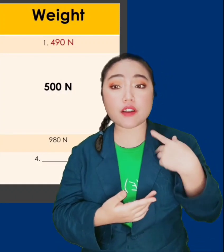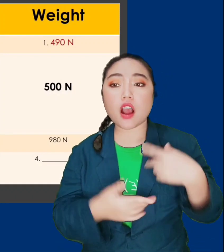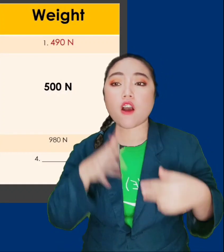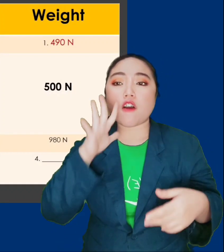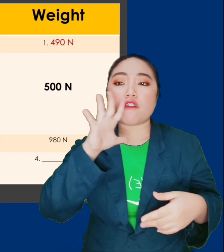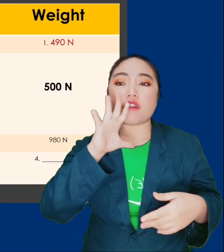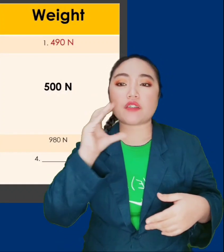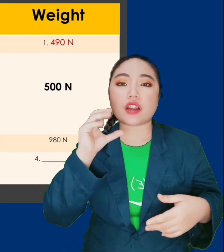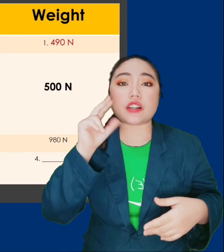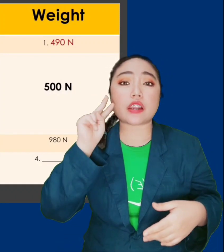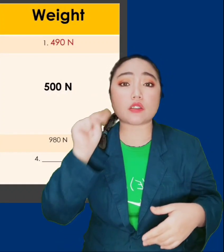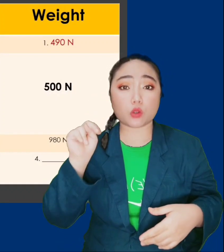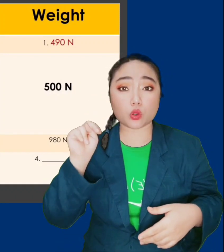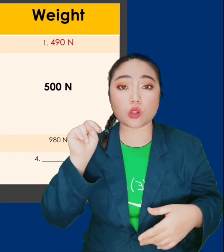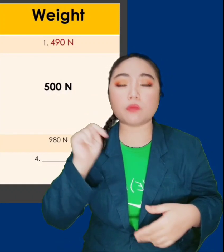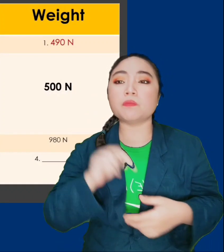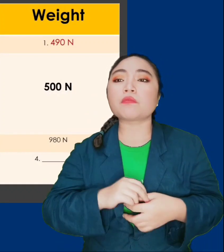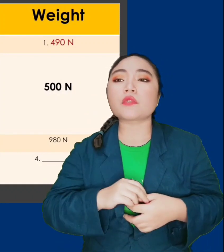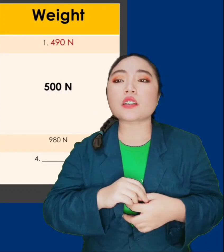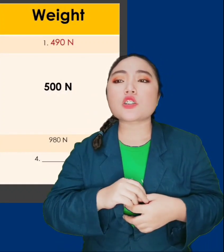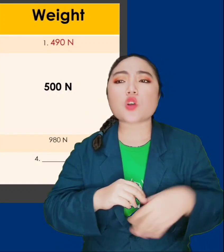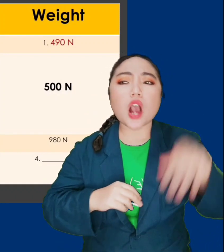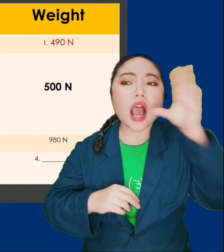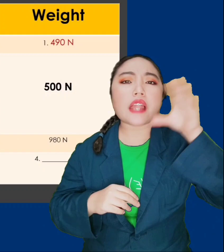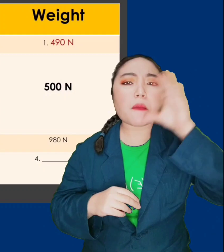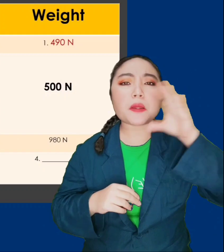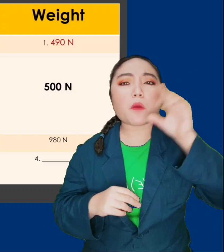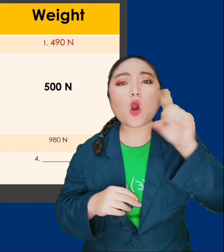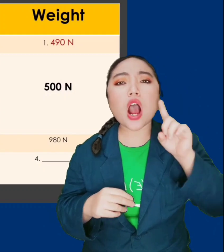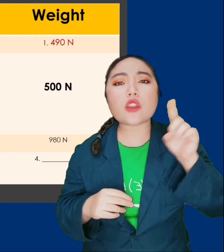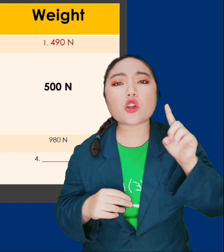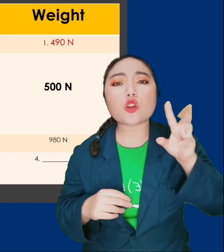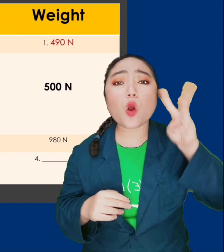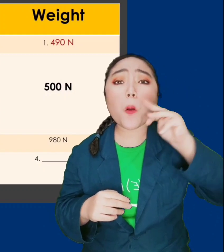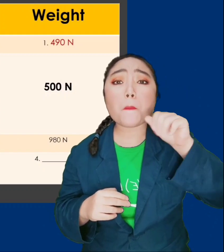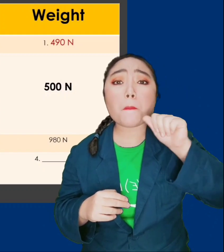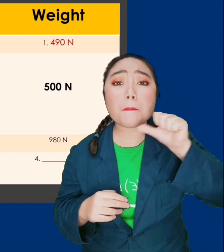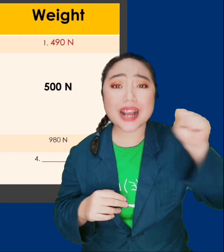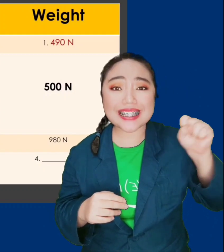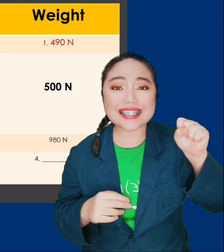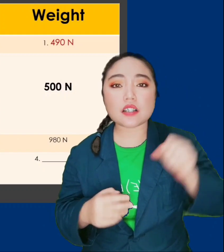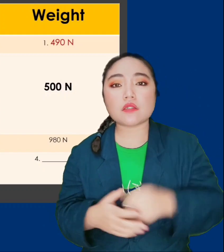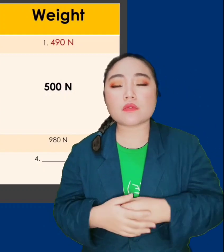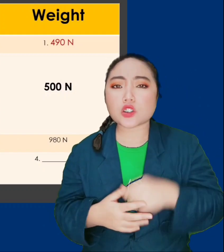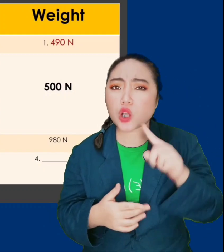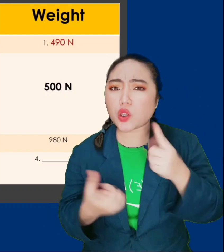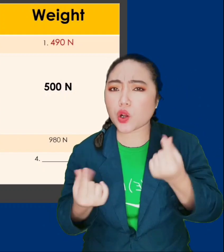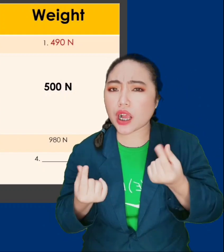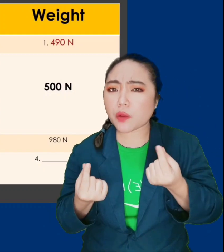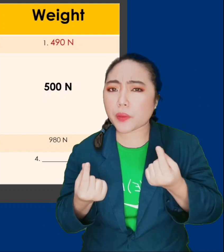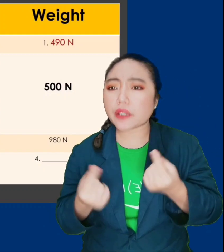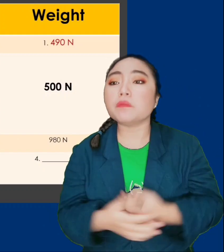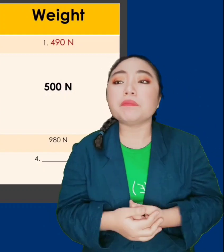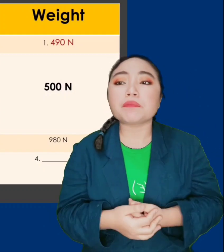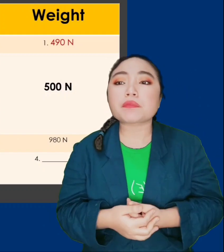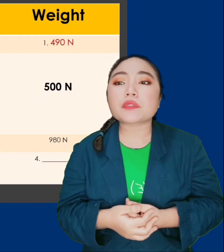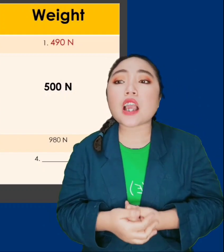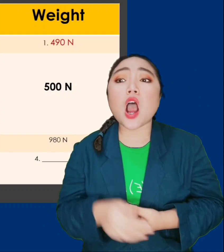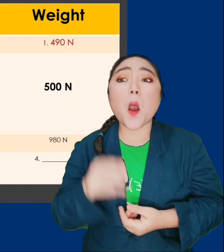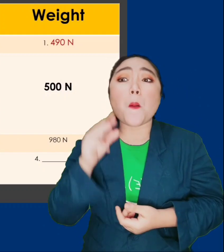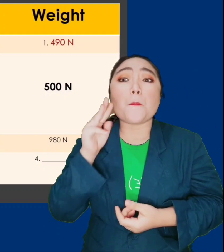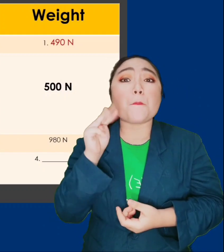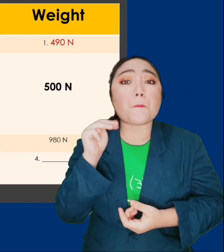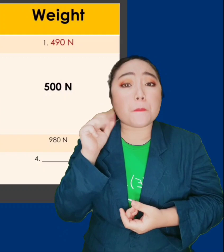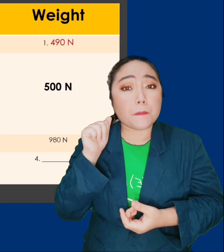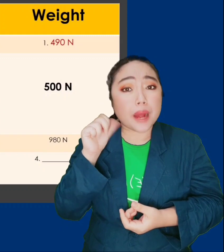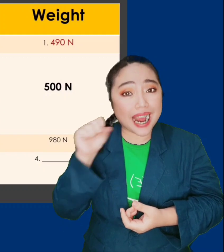The given is weight, which is 500 Newton. You only need to find the mass. So what should you